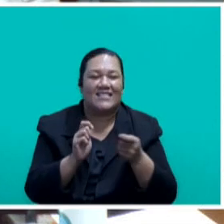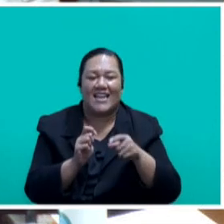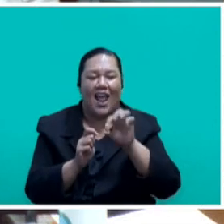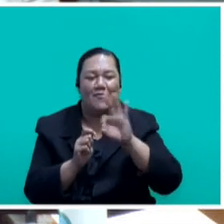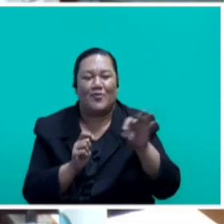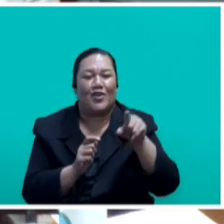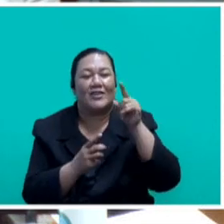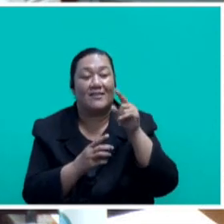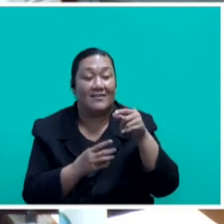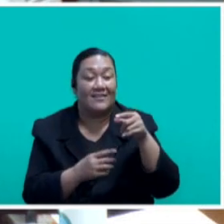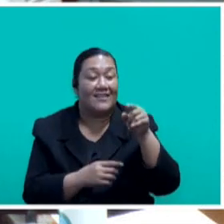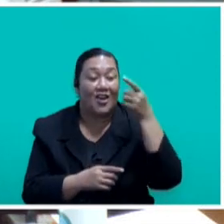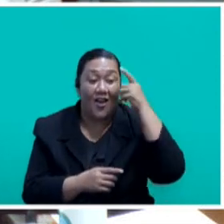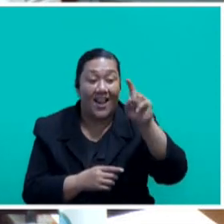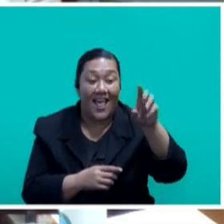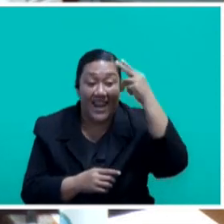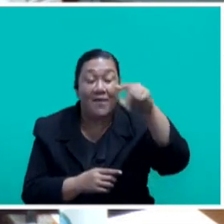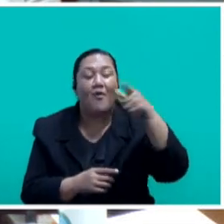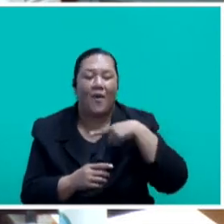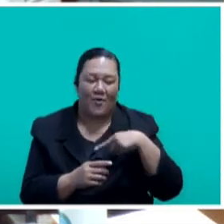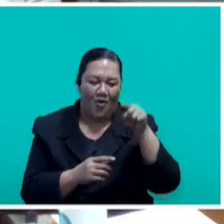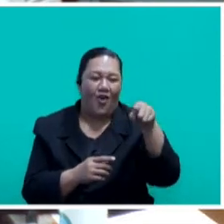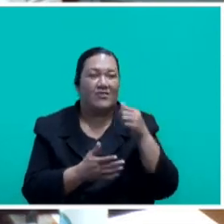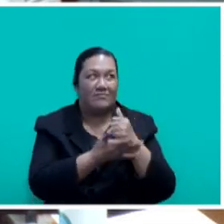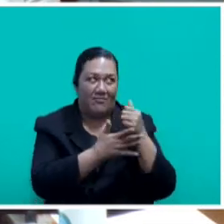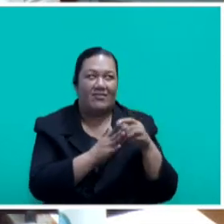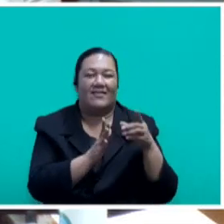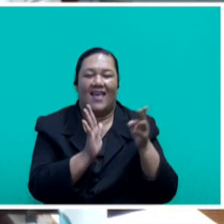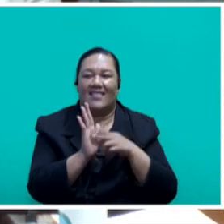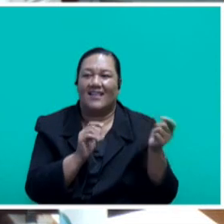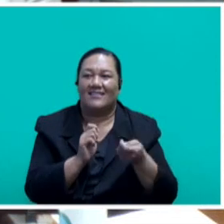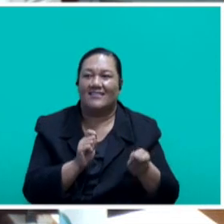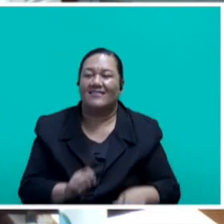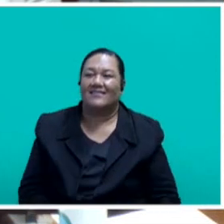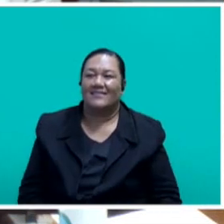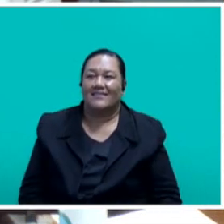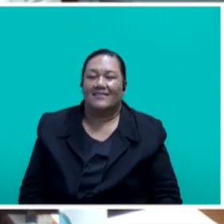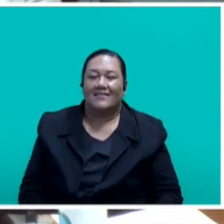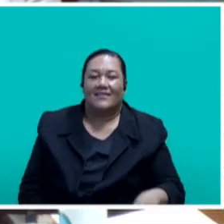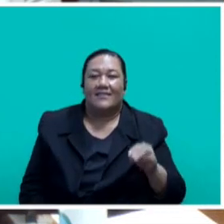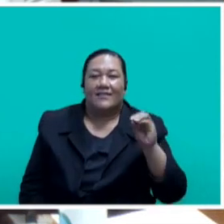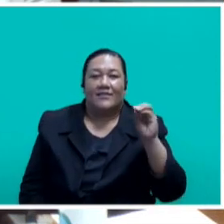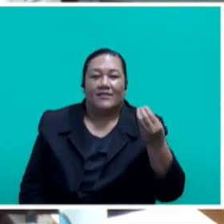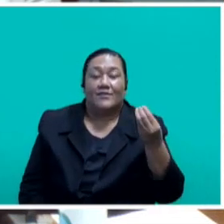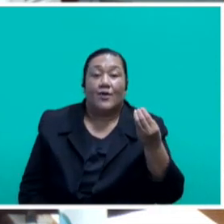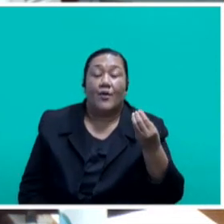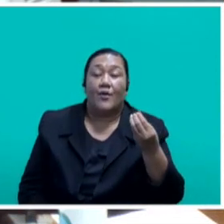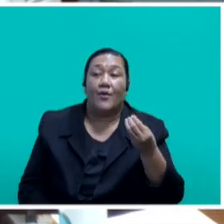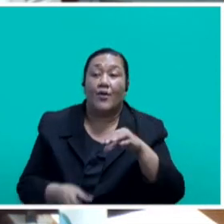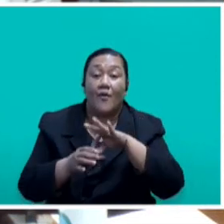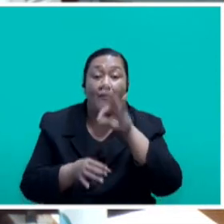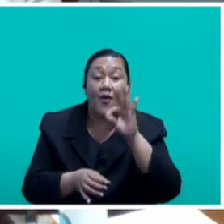But I ask the Honourable members, we still have your vote to count. And so please remember your voters from